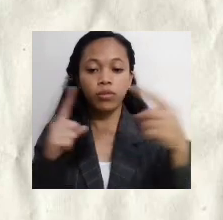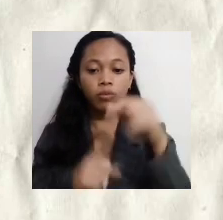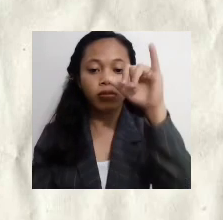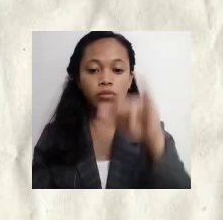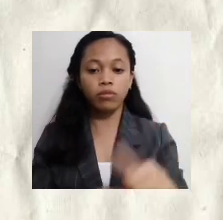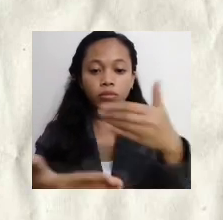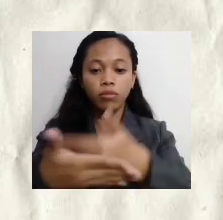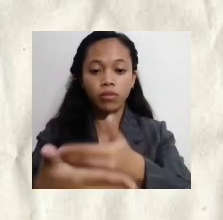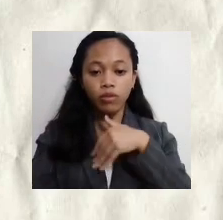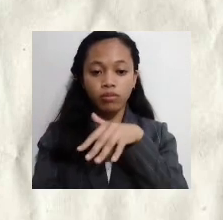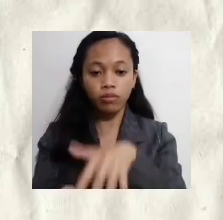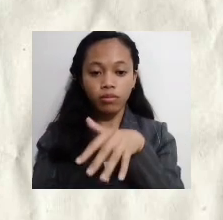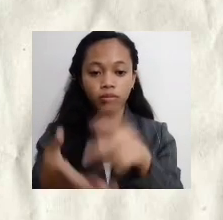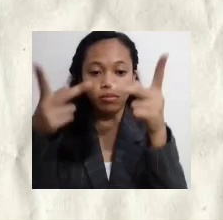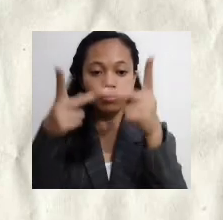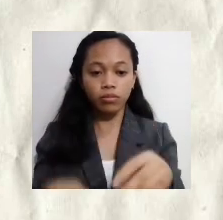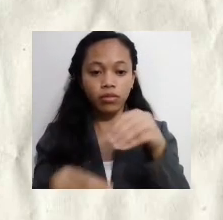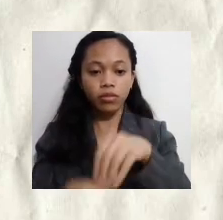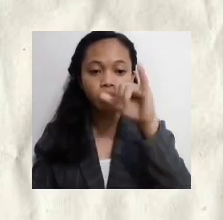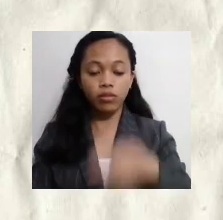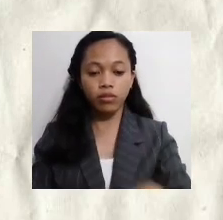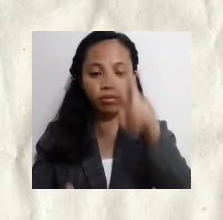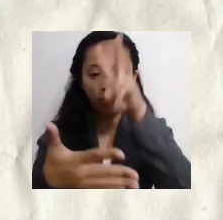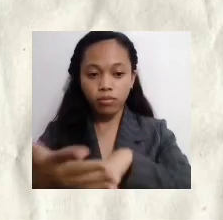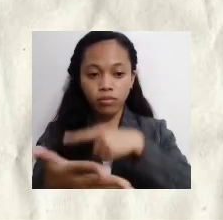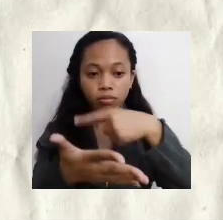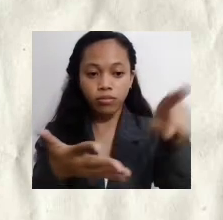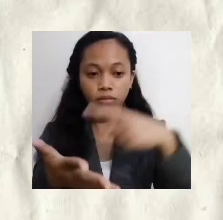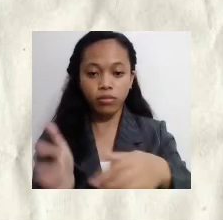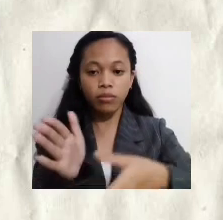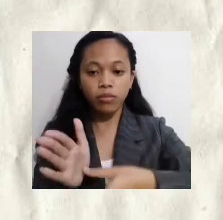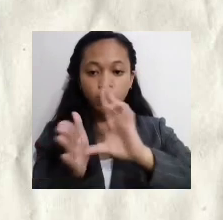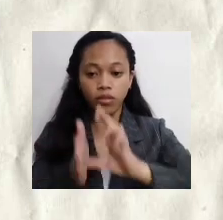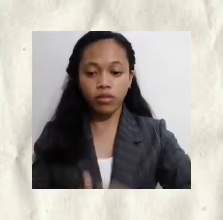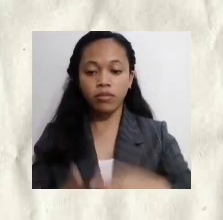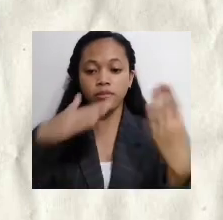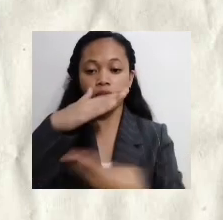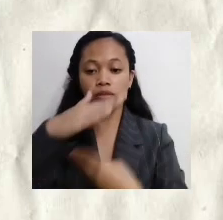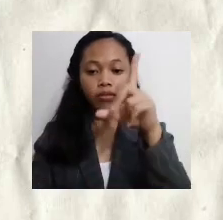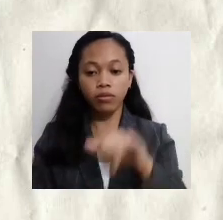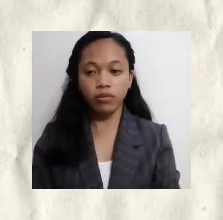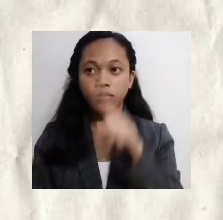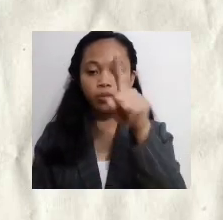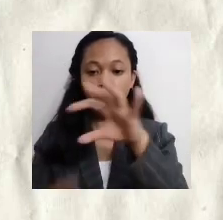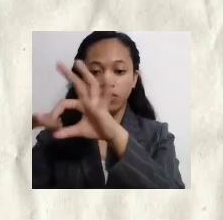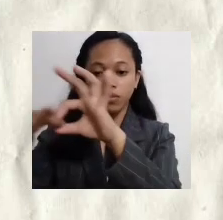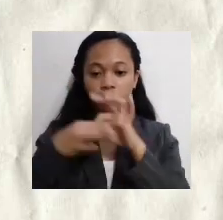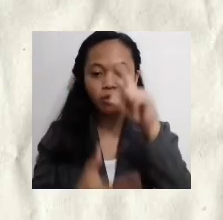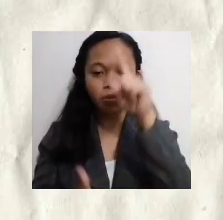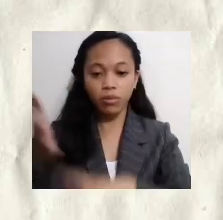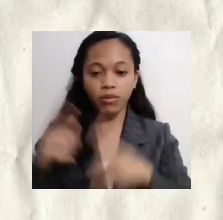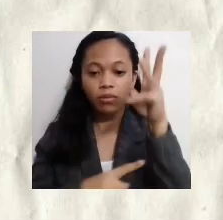have a clear understanding or result or probably a solution in the